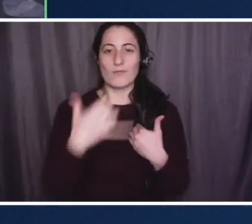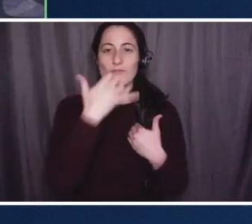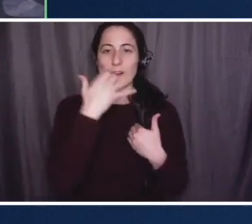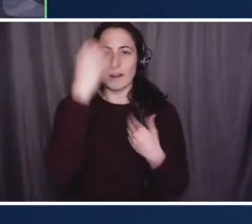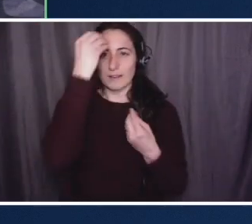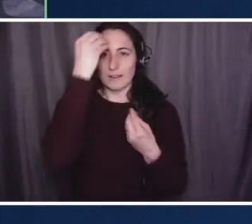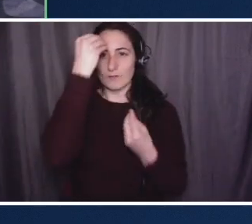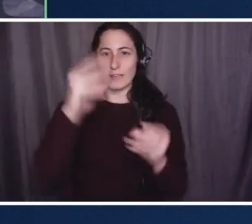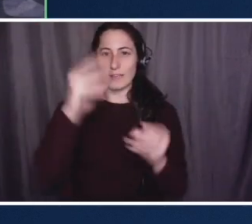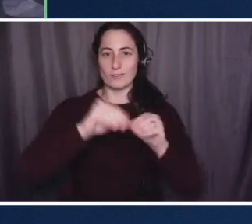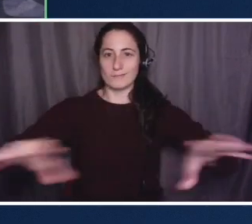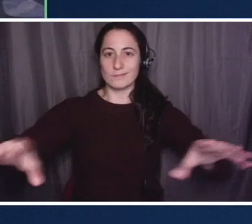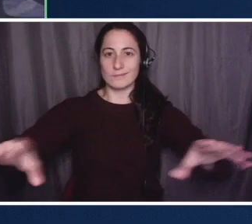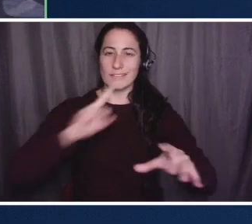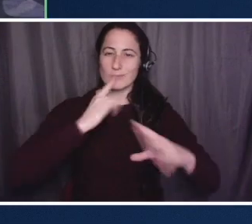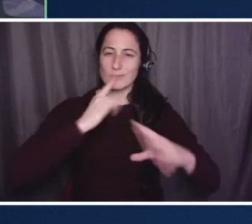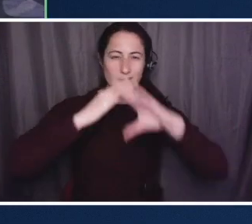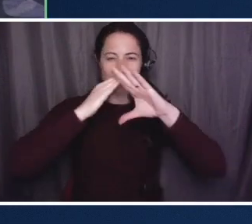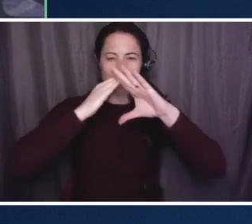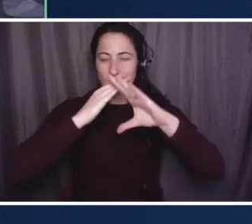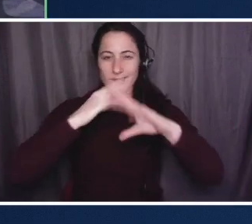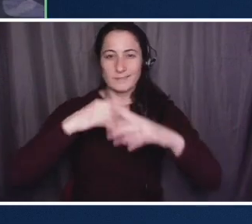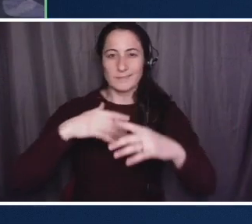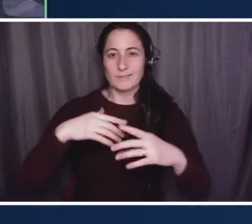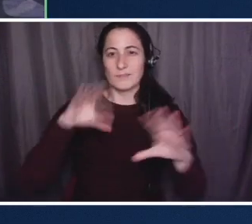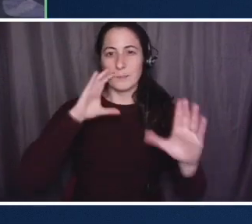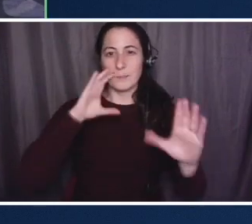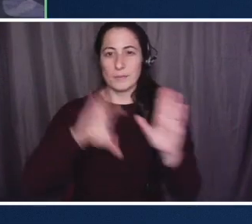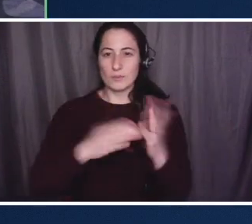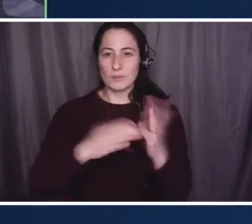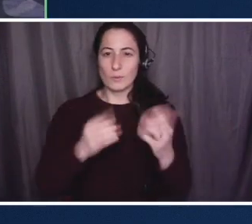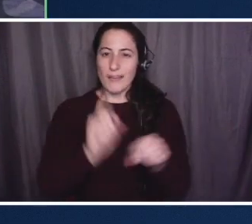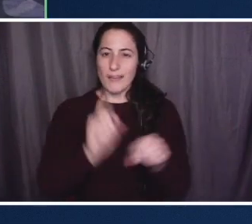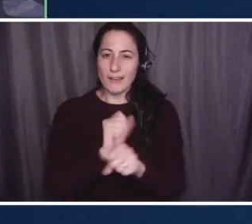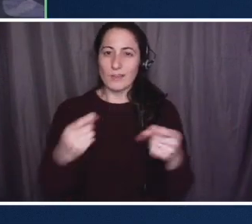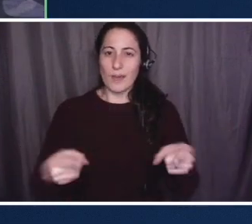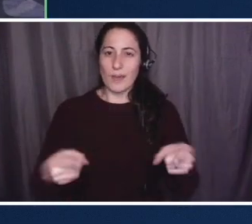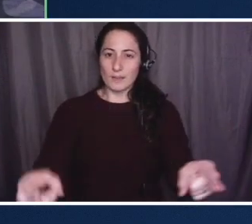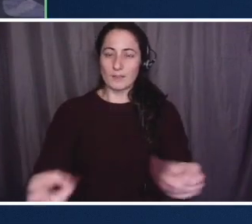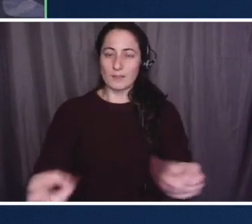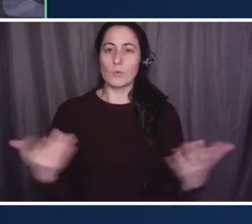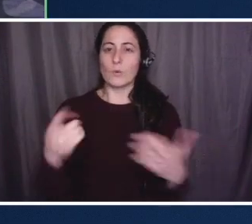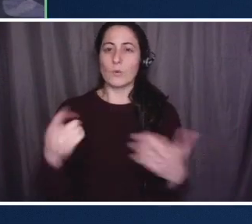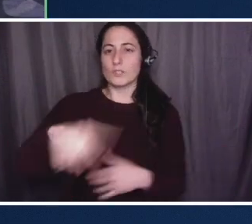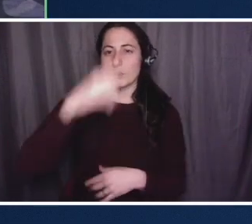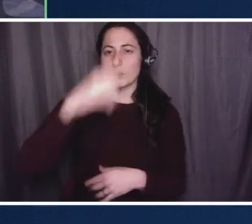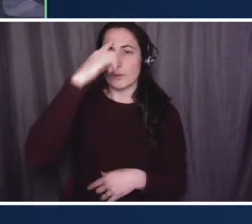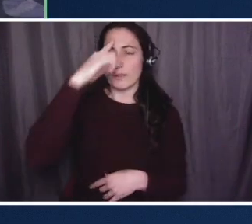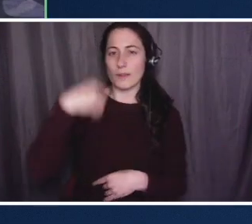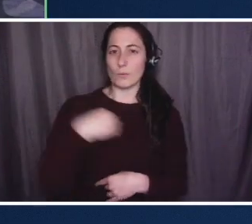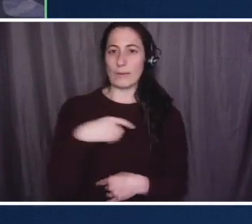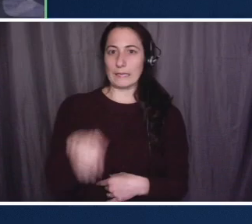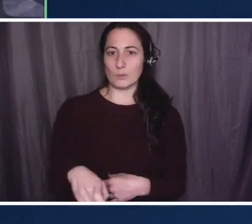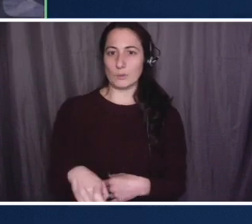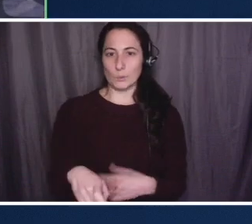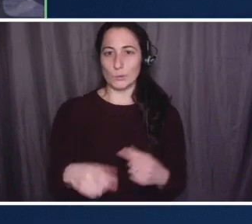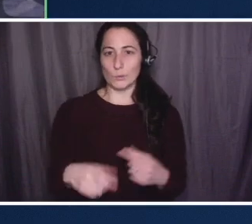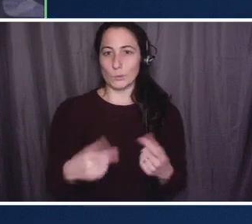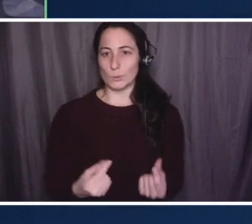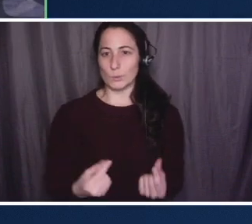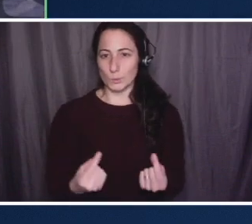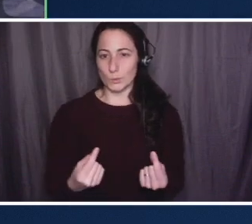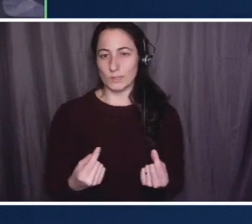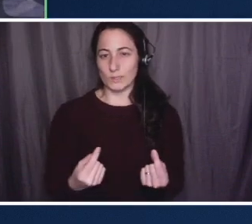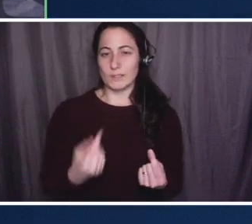clouding the picture in terms of what's actually going on. Like, what do you think that we should be thinking about and doing in these